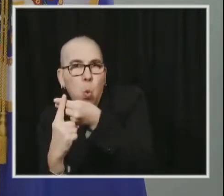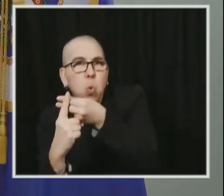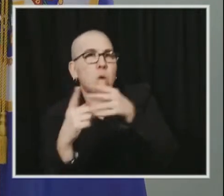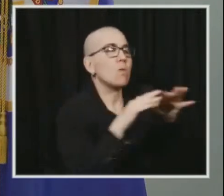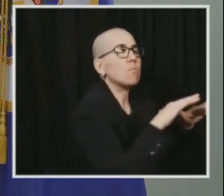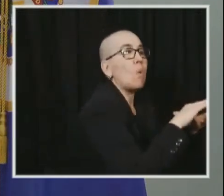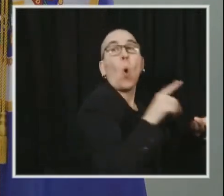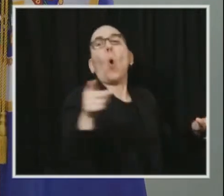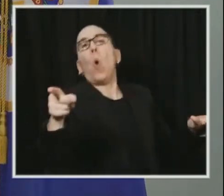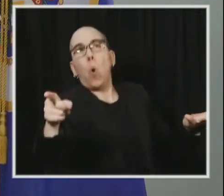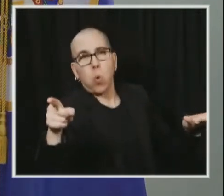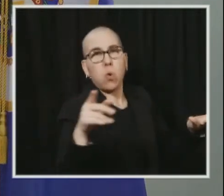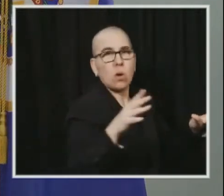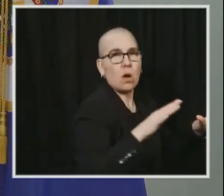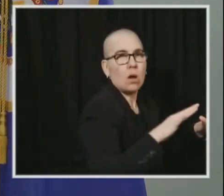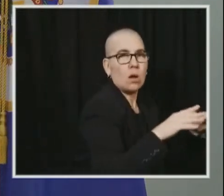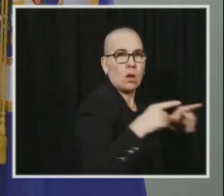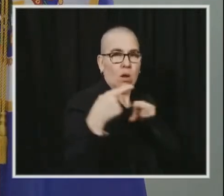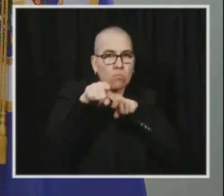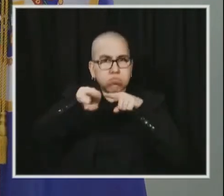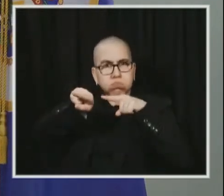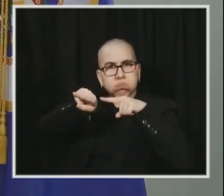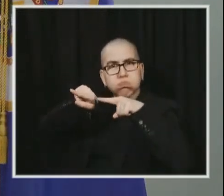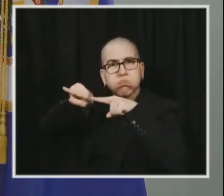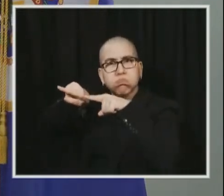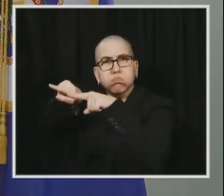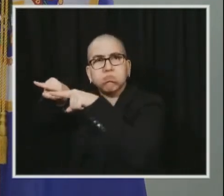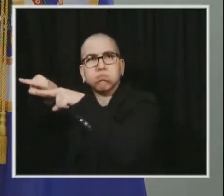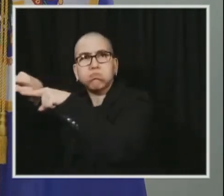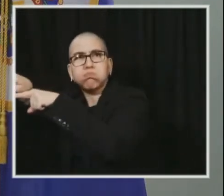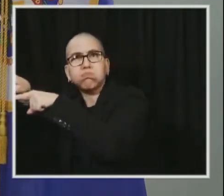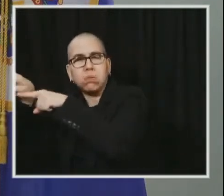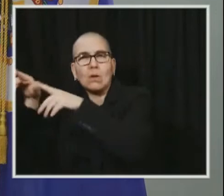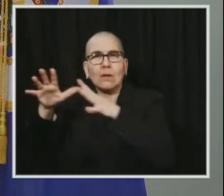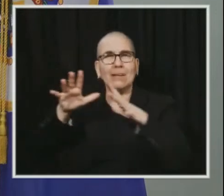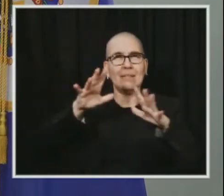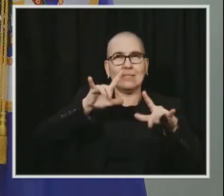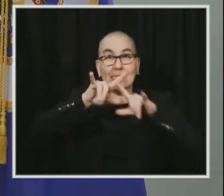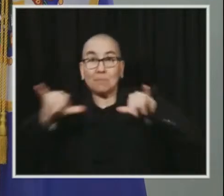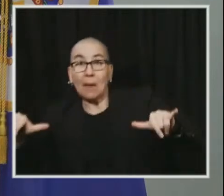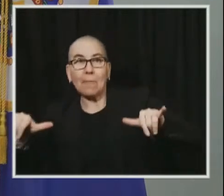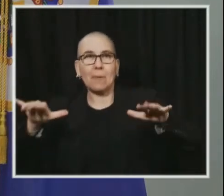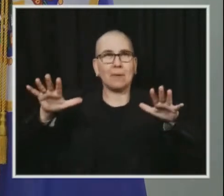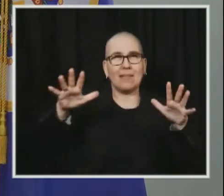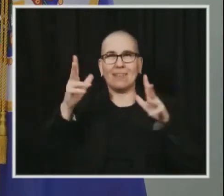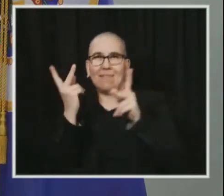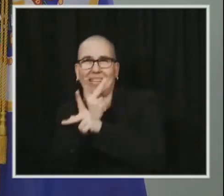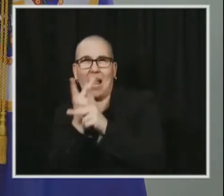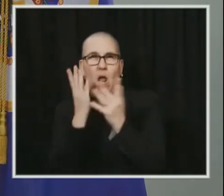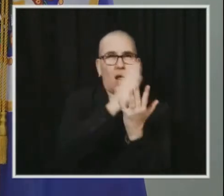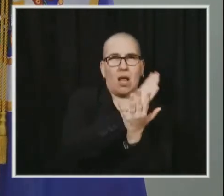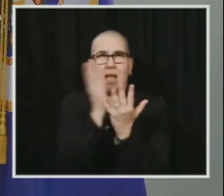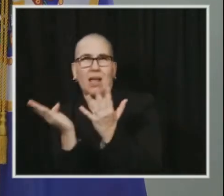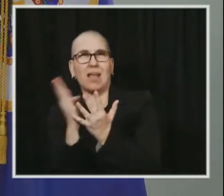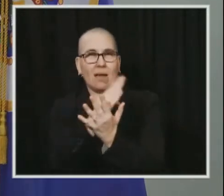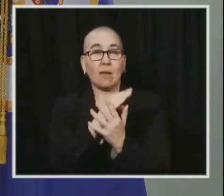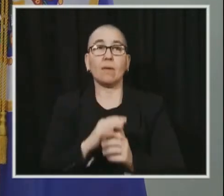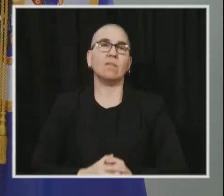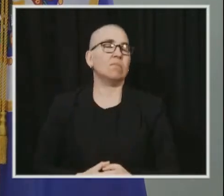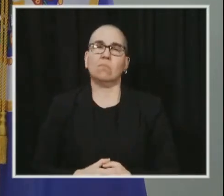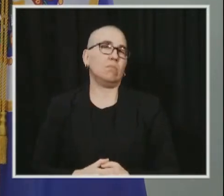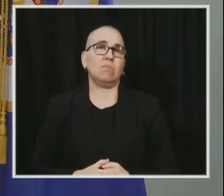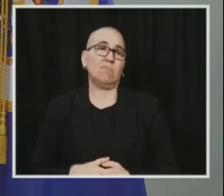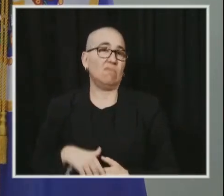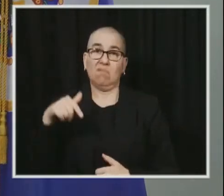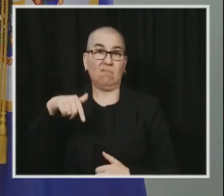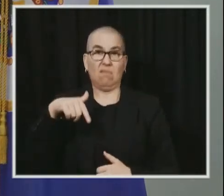lane will go on. And as that lane starts to get further down the line, we'll merge more people, and this will accelerate. This has never been attempted